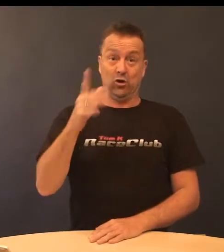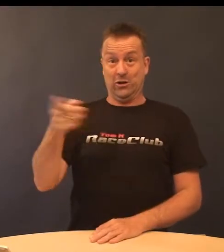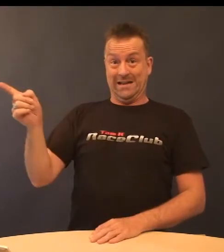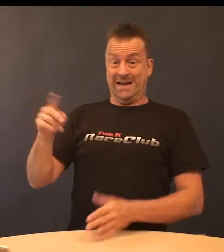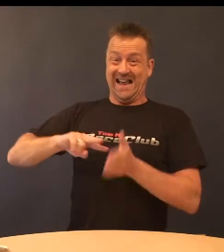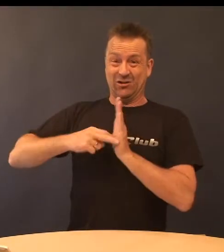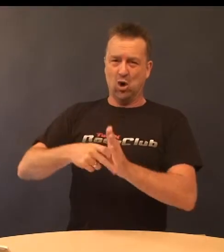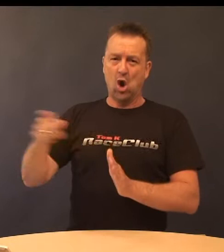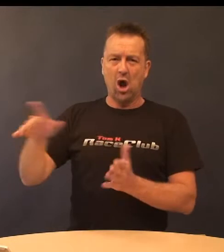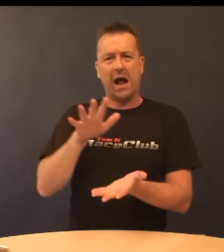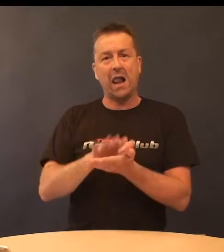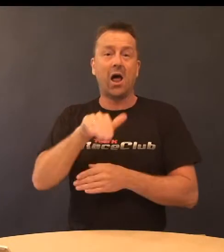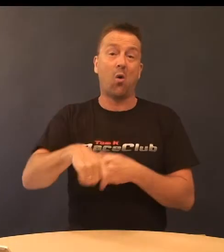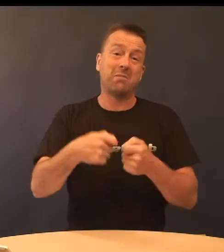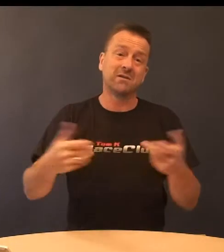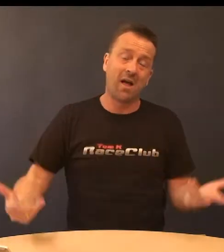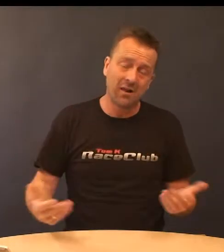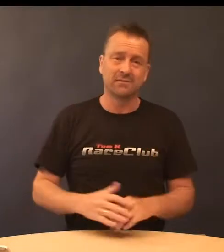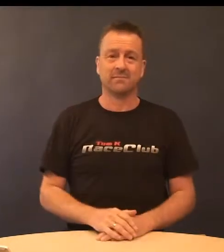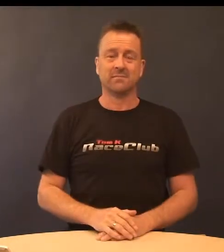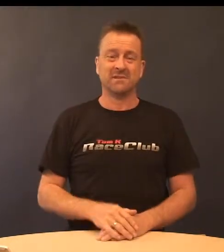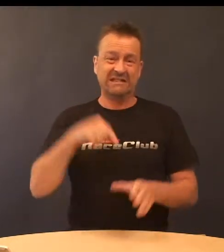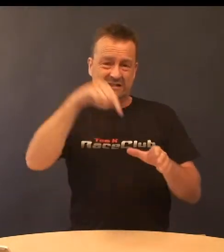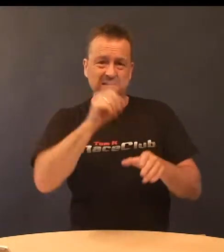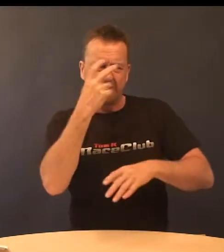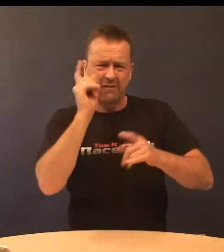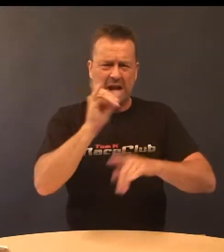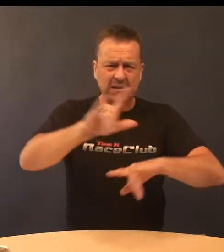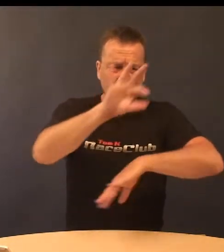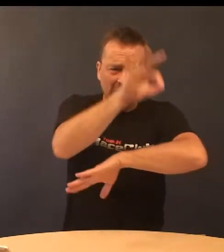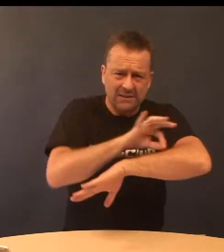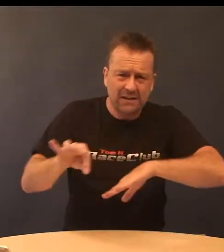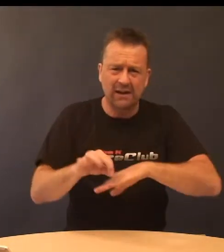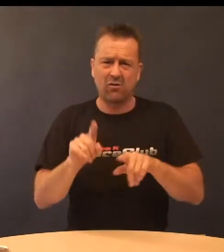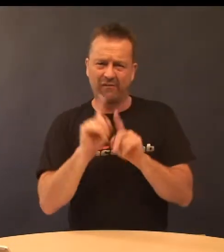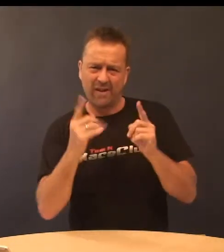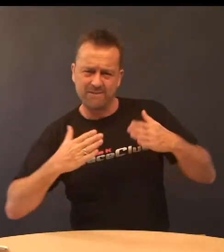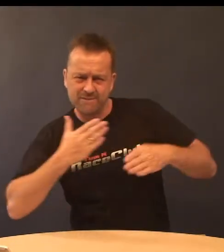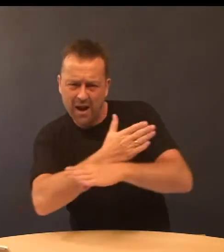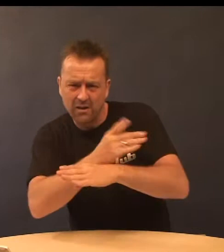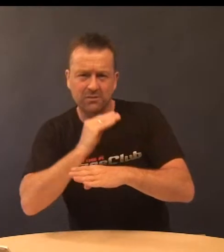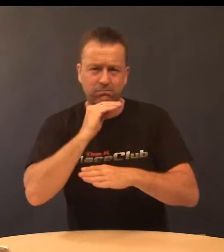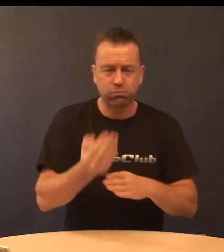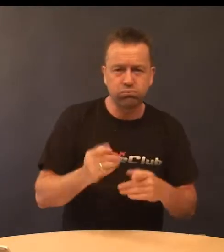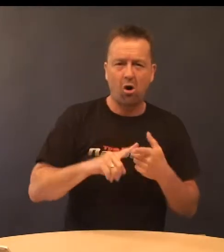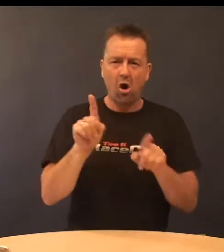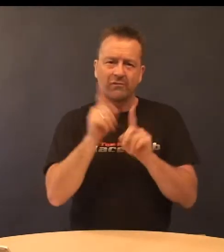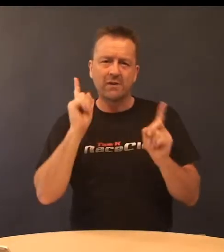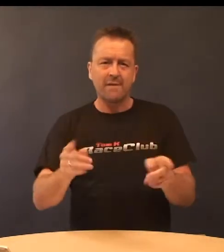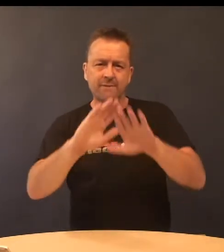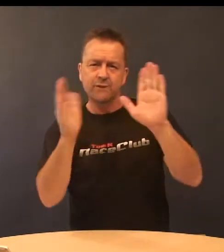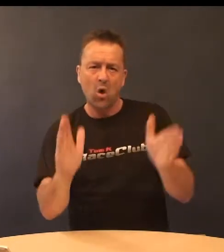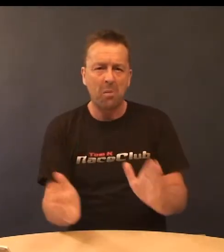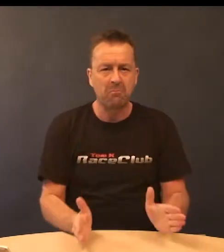the engineer can play about with the material, the architecture, the angles of the plies we're going to use, and then the shape